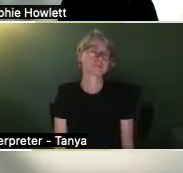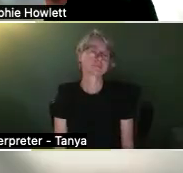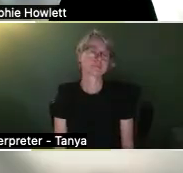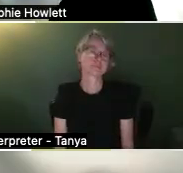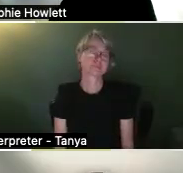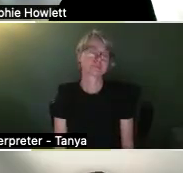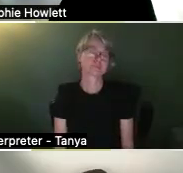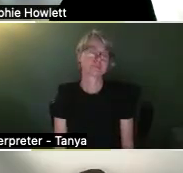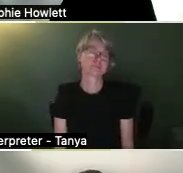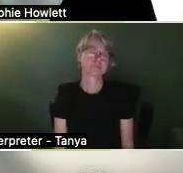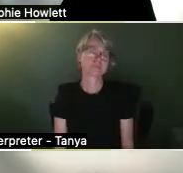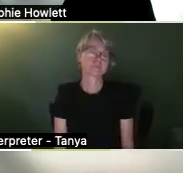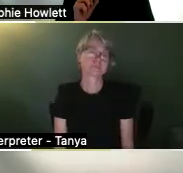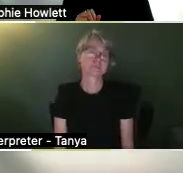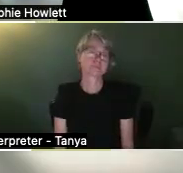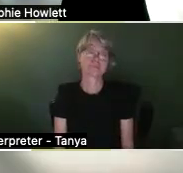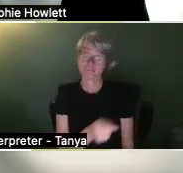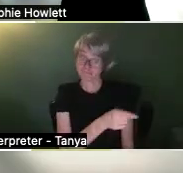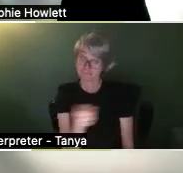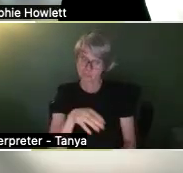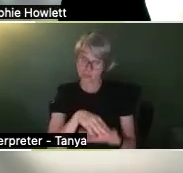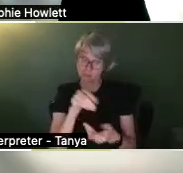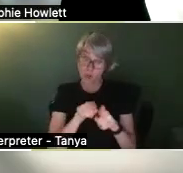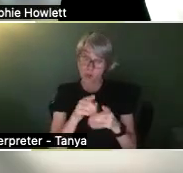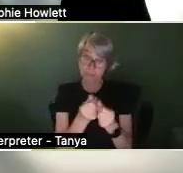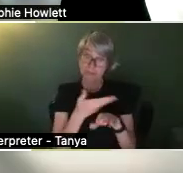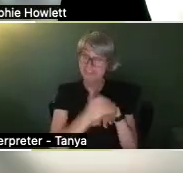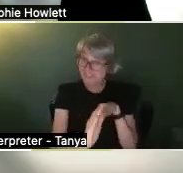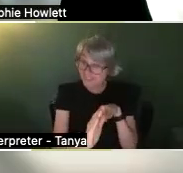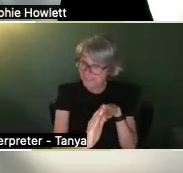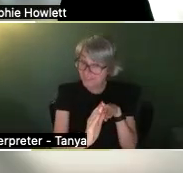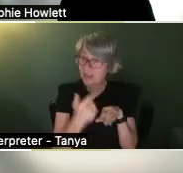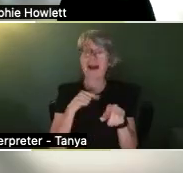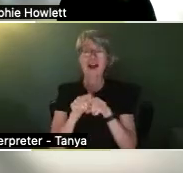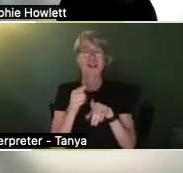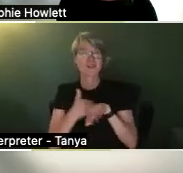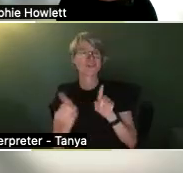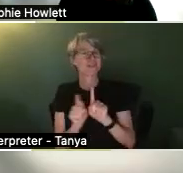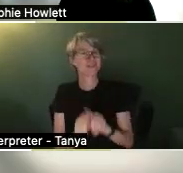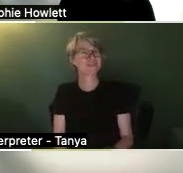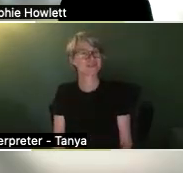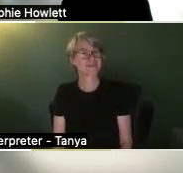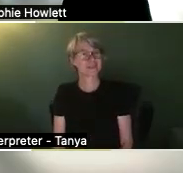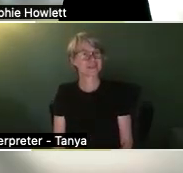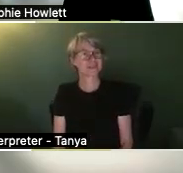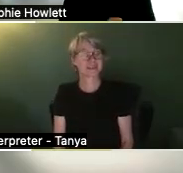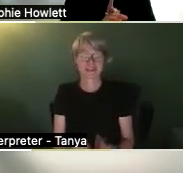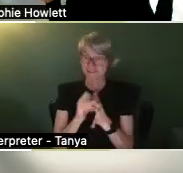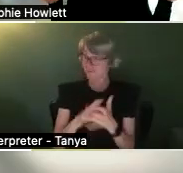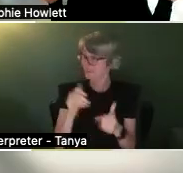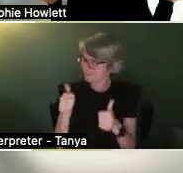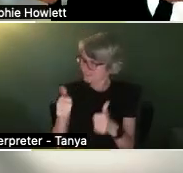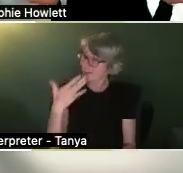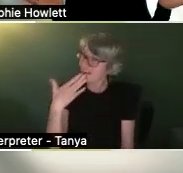And they learn something new, and I did too. That's so good. Thank you.